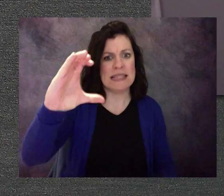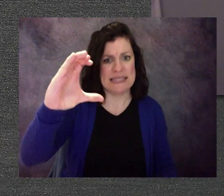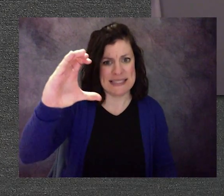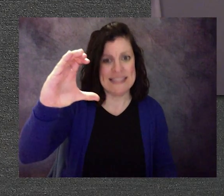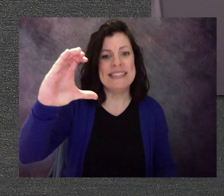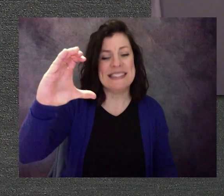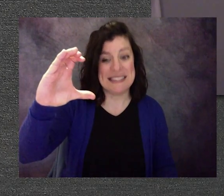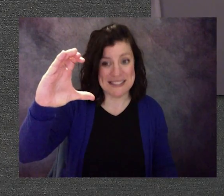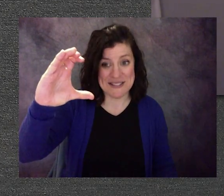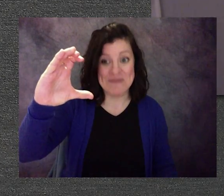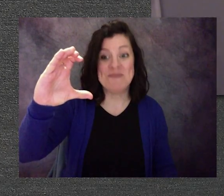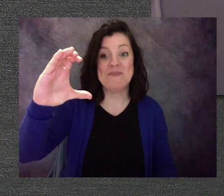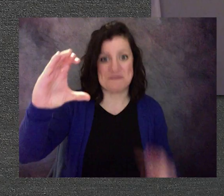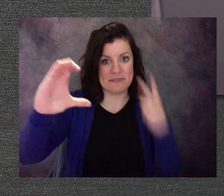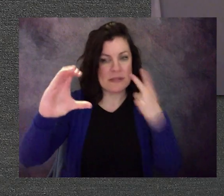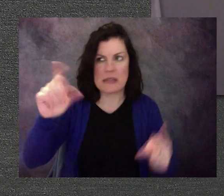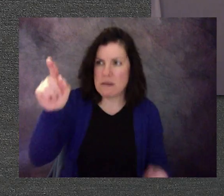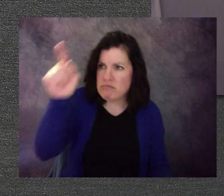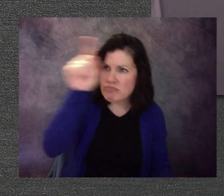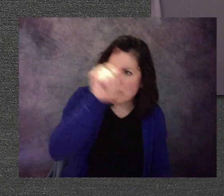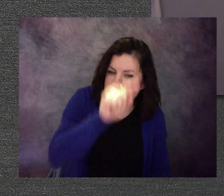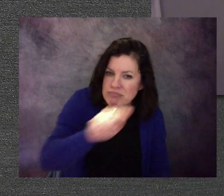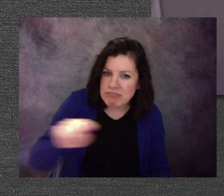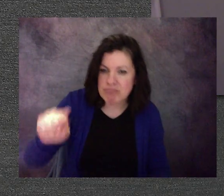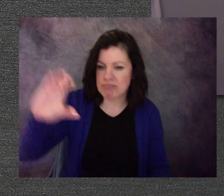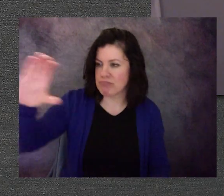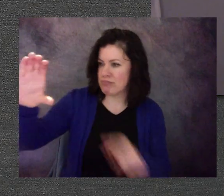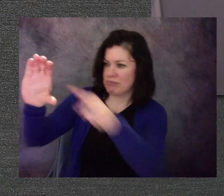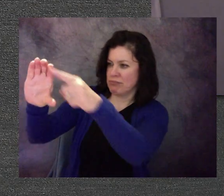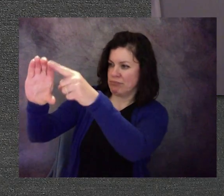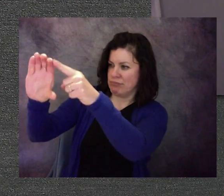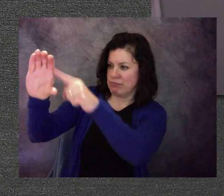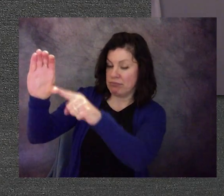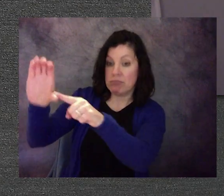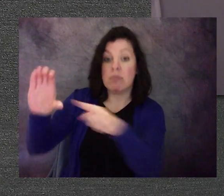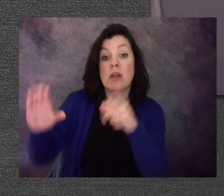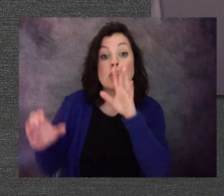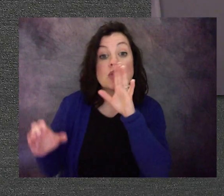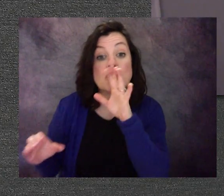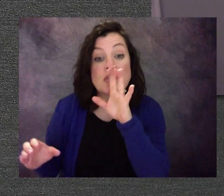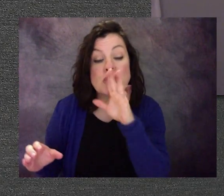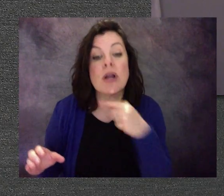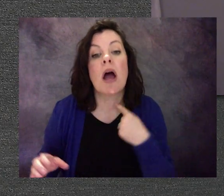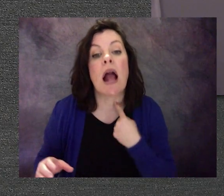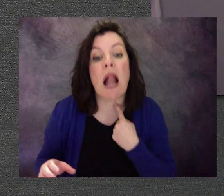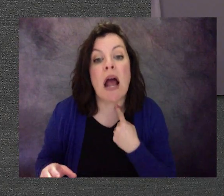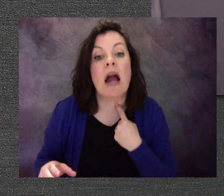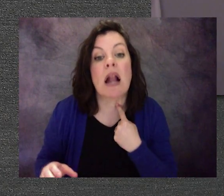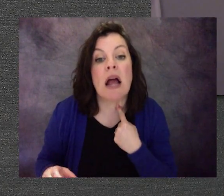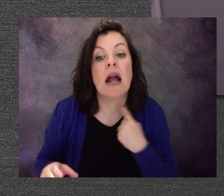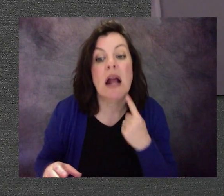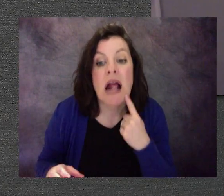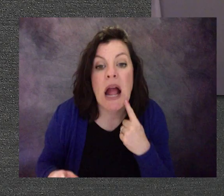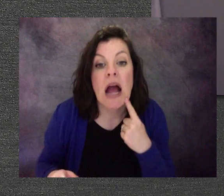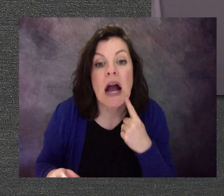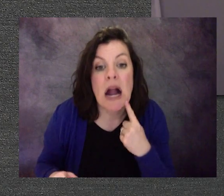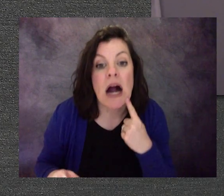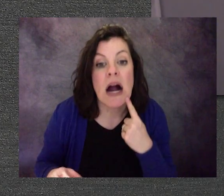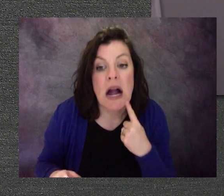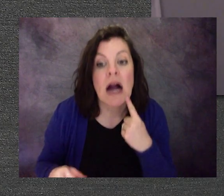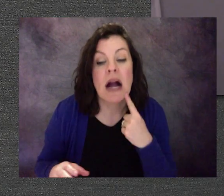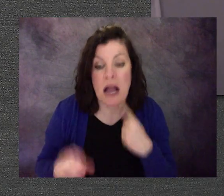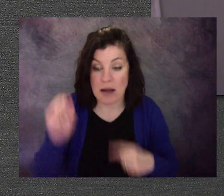a big curve, and his name starts with the k letter C sound. Now, everybody's name starts with